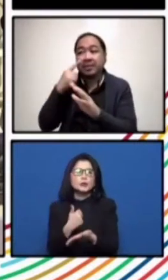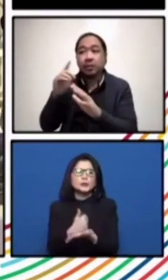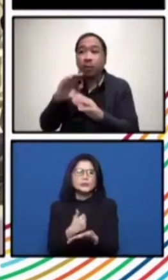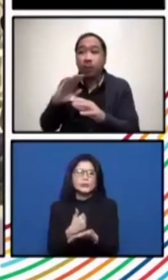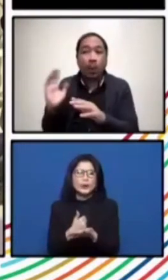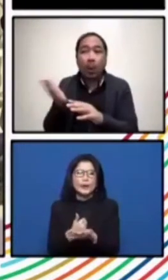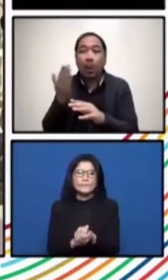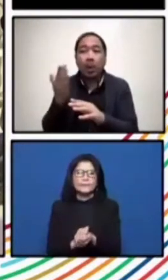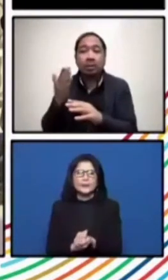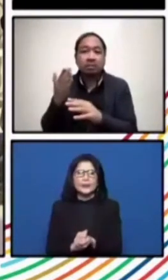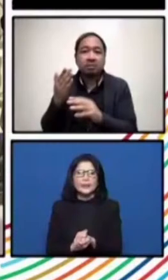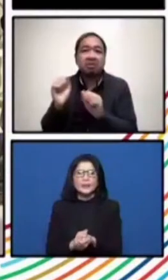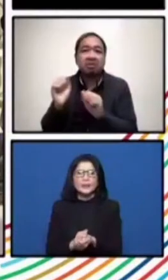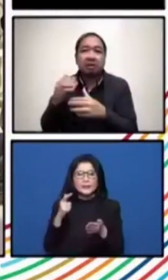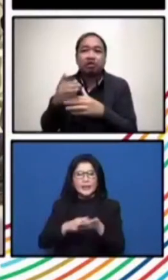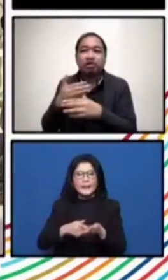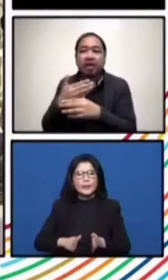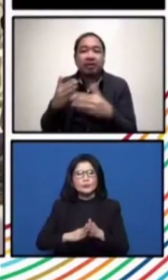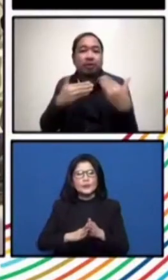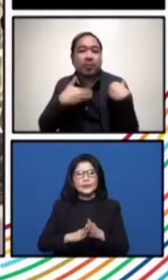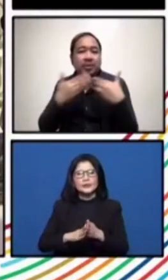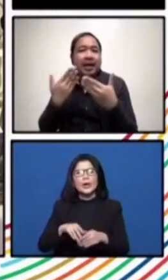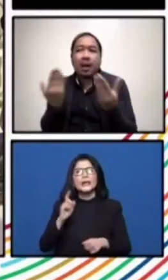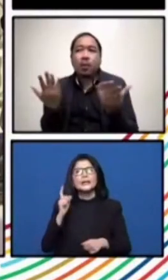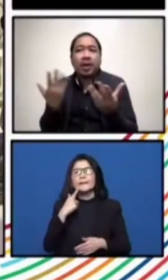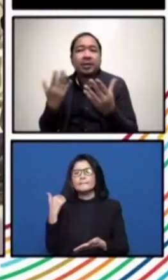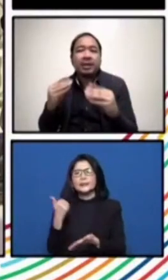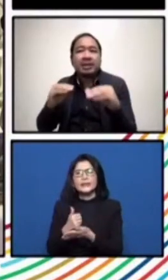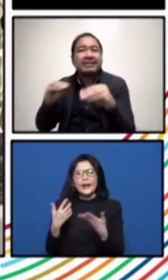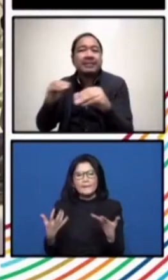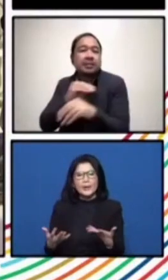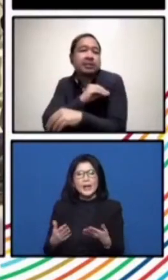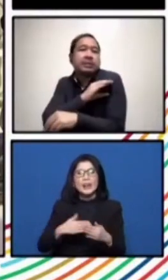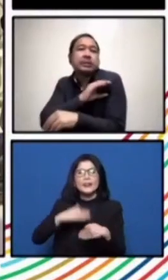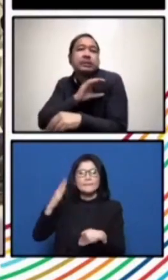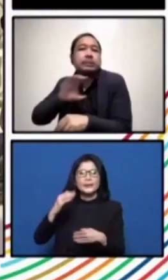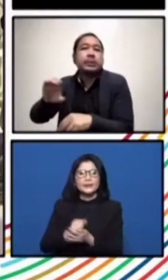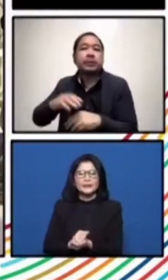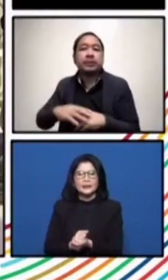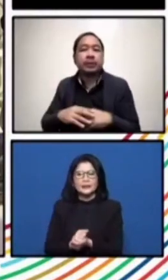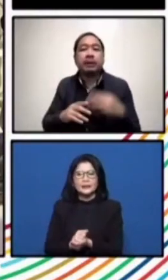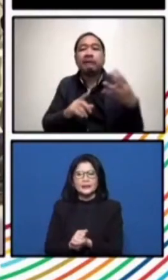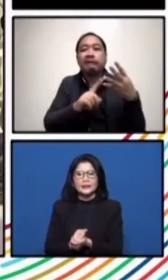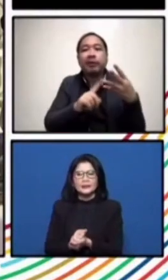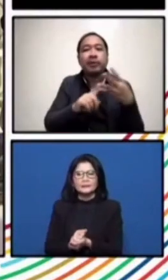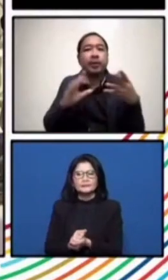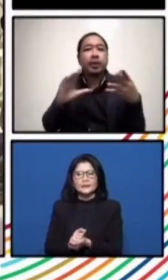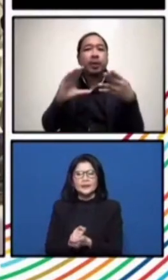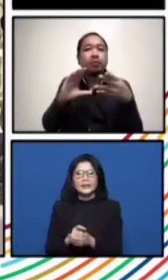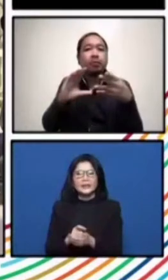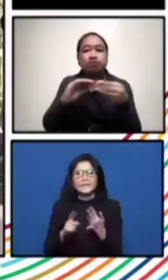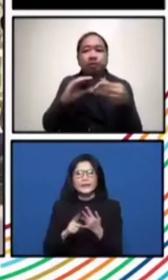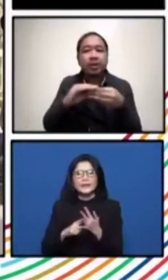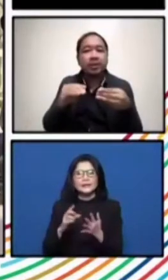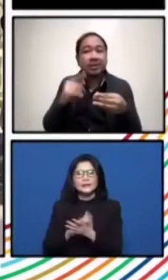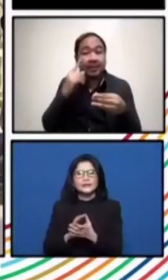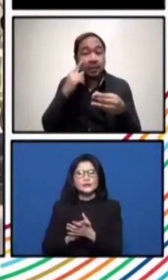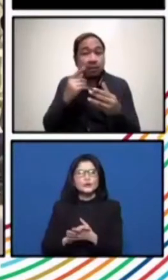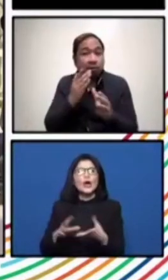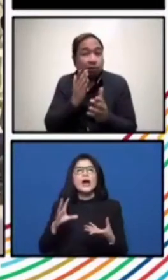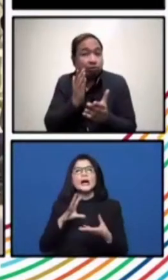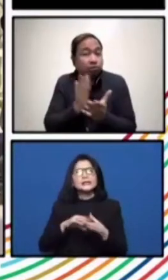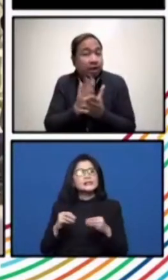but fourth which is the most important is the narrative is the storytelling are we telling the right story when it comes to disability